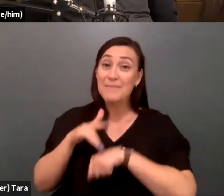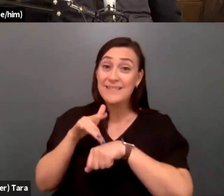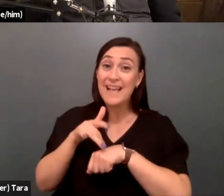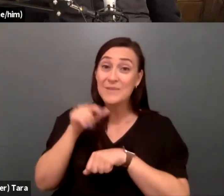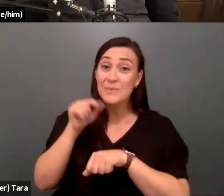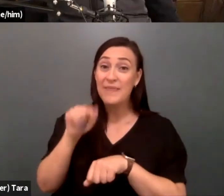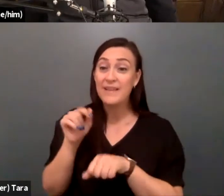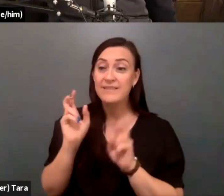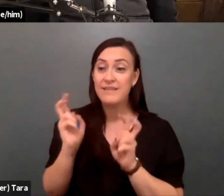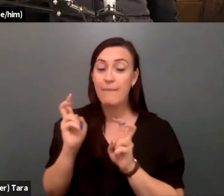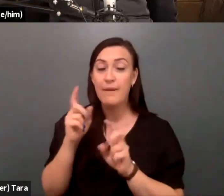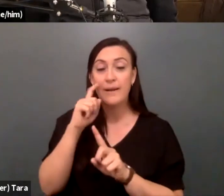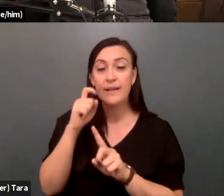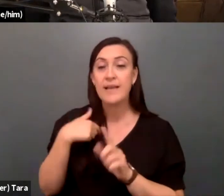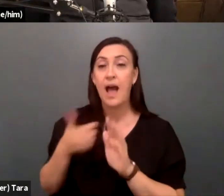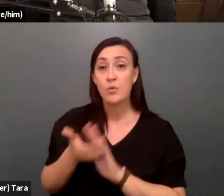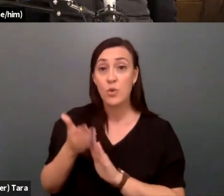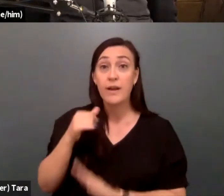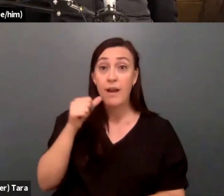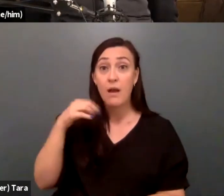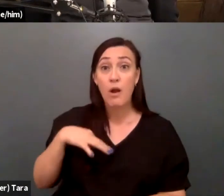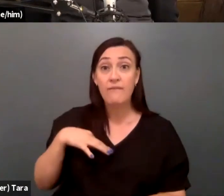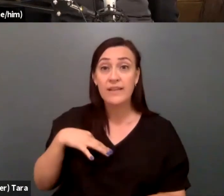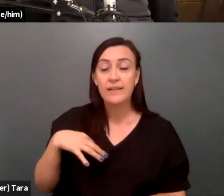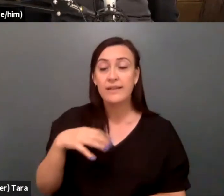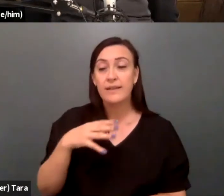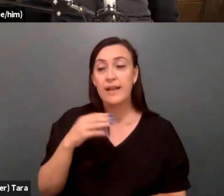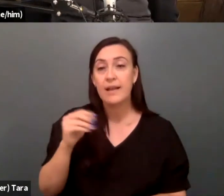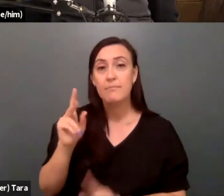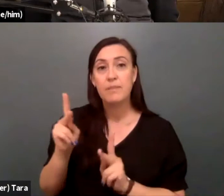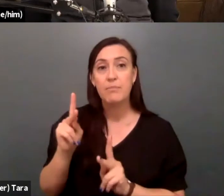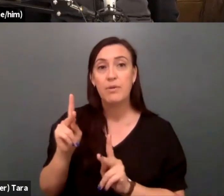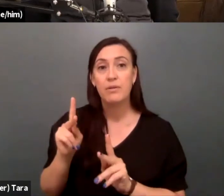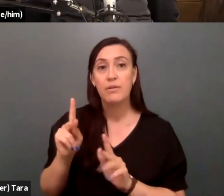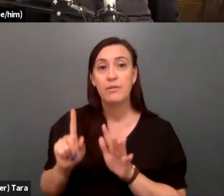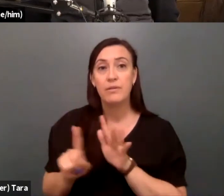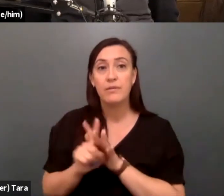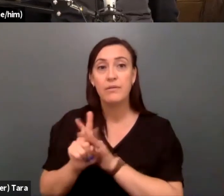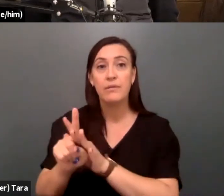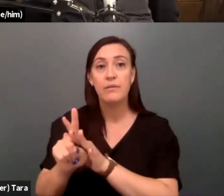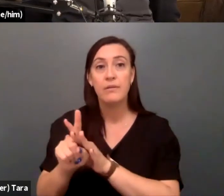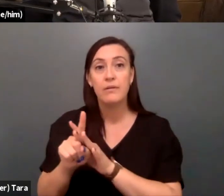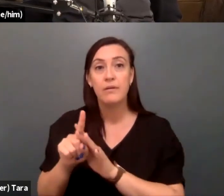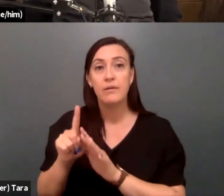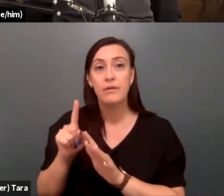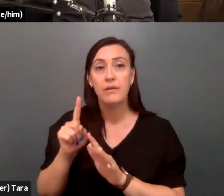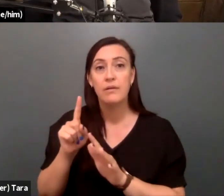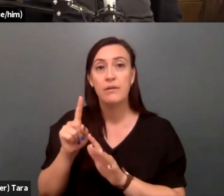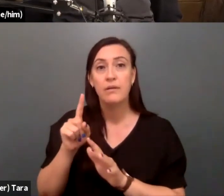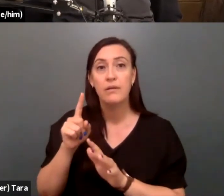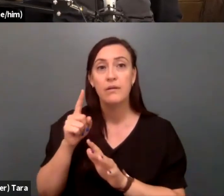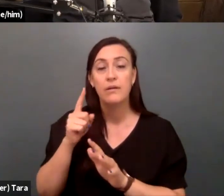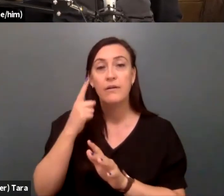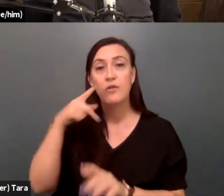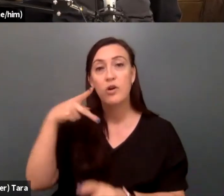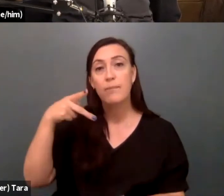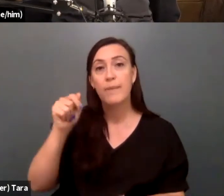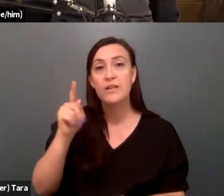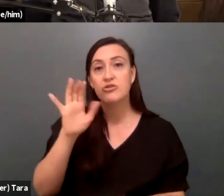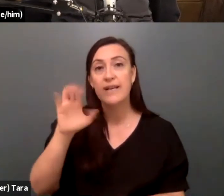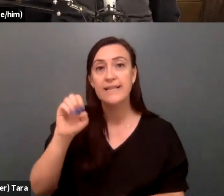just because I run a nonprofit, and people coming for Patrice colors, you know, there before the grace of God go